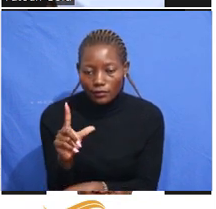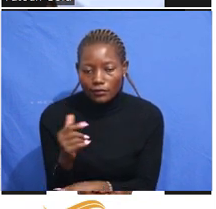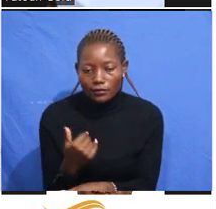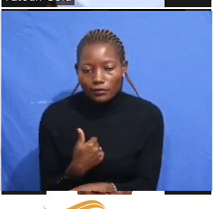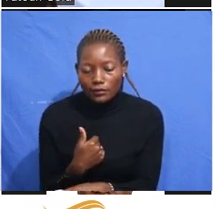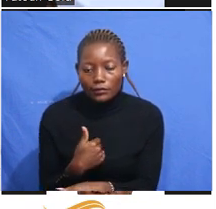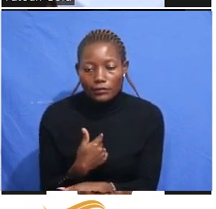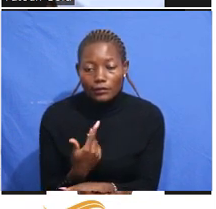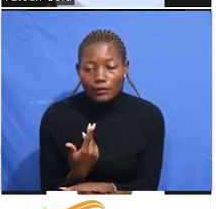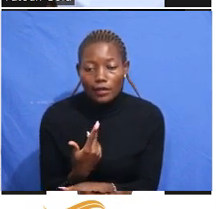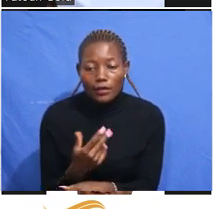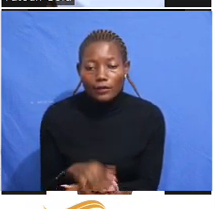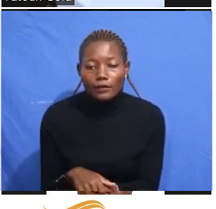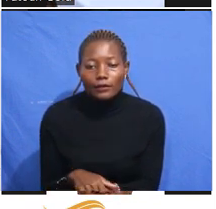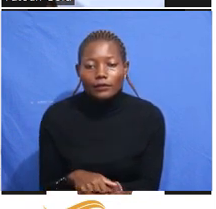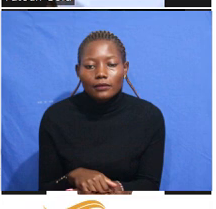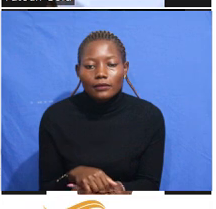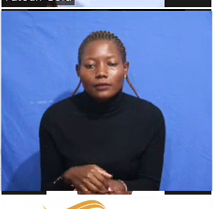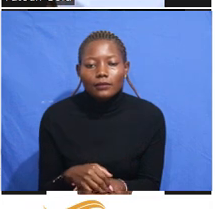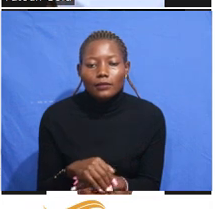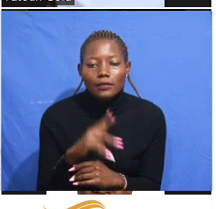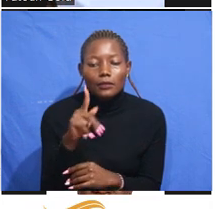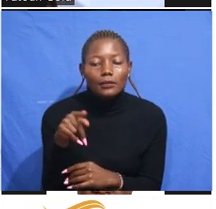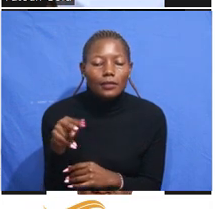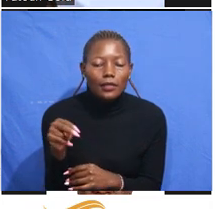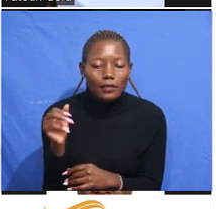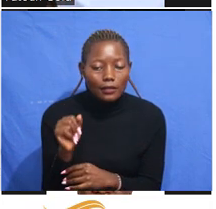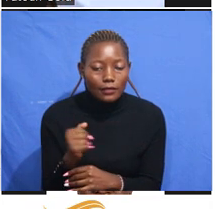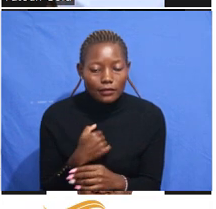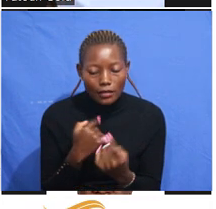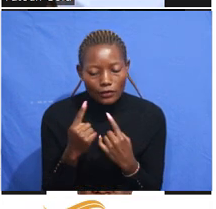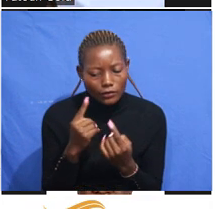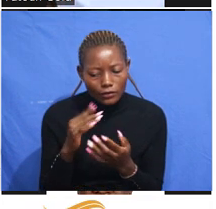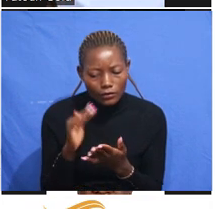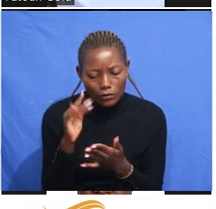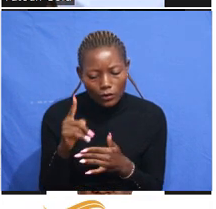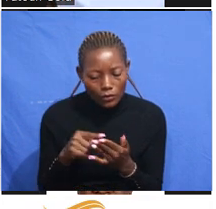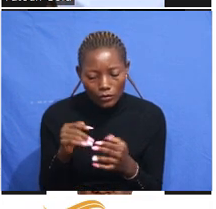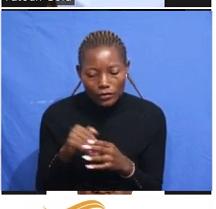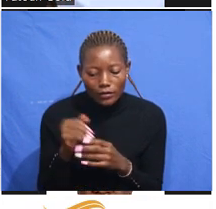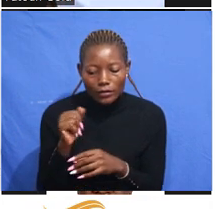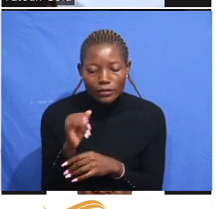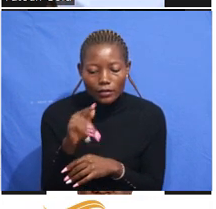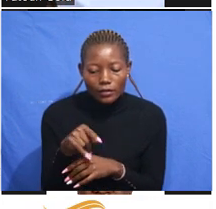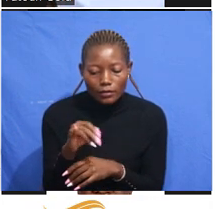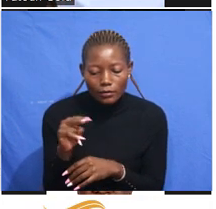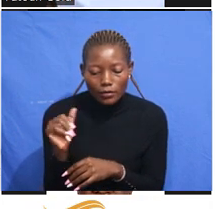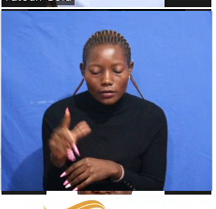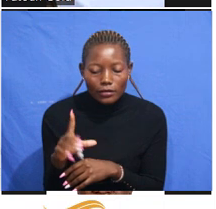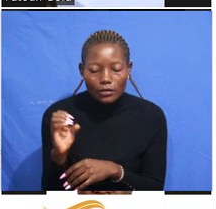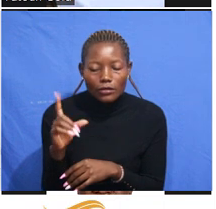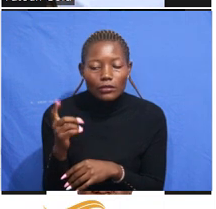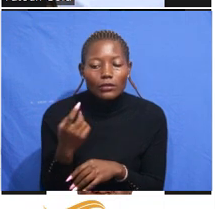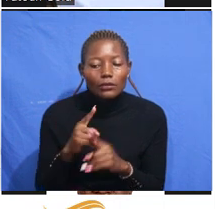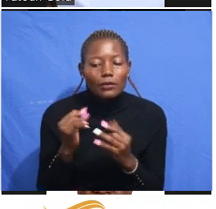just explained a bit more of what is in the spinal cord there. But we are now looking at